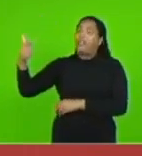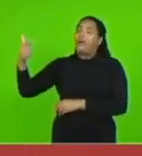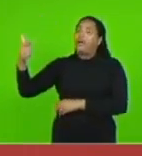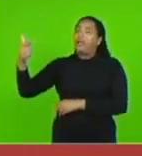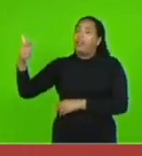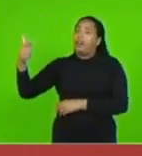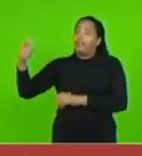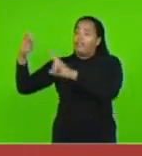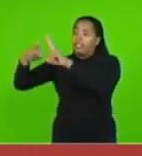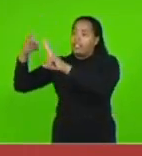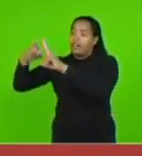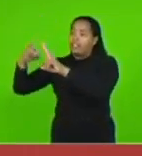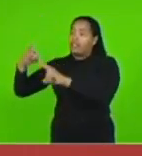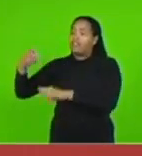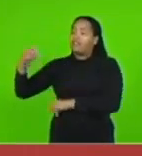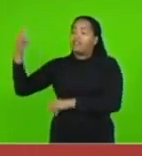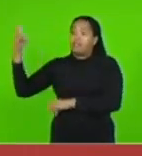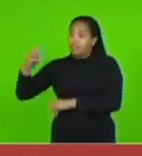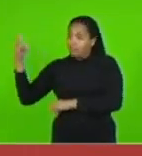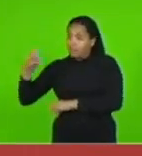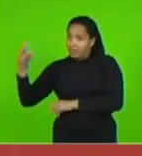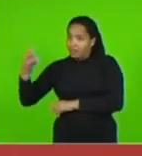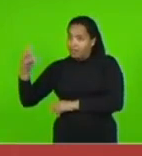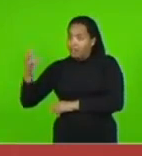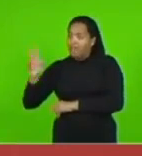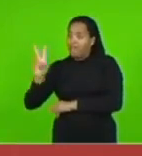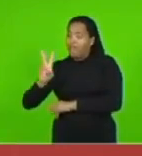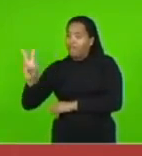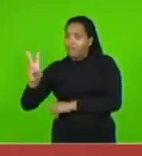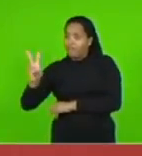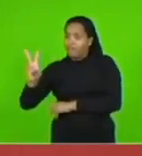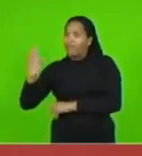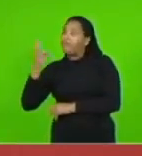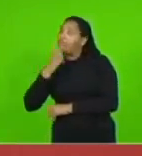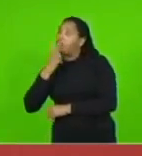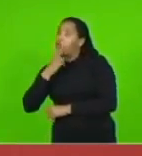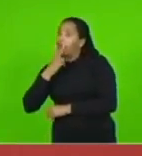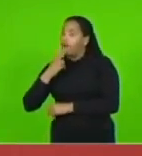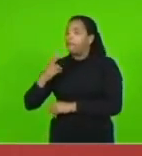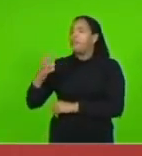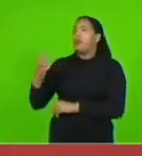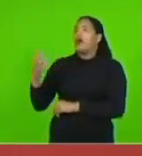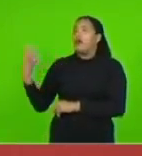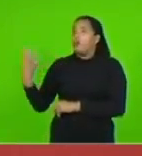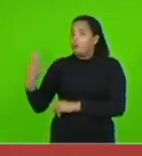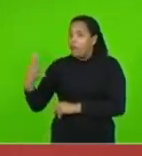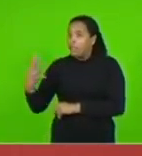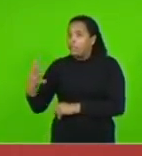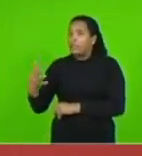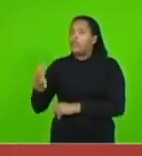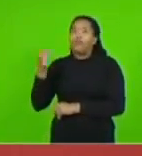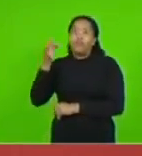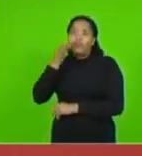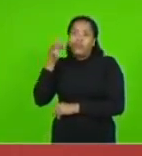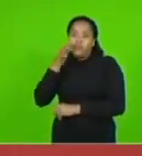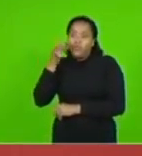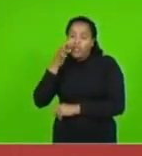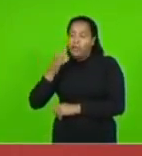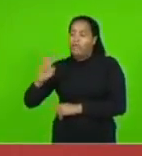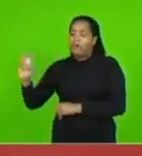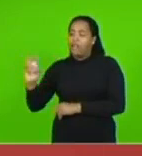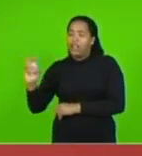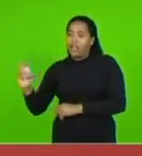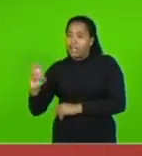fifth place. Vila Velha. They are all places that have received a lot of visitors, an abundance of them. And we're just